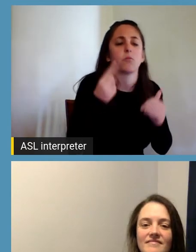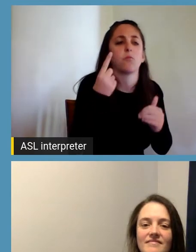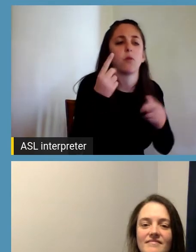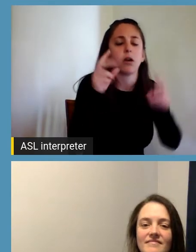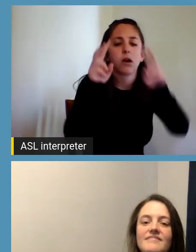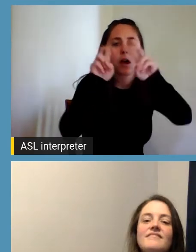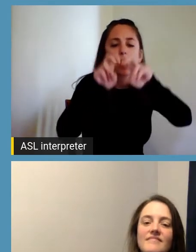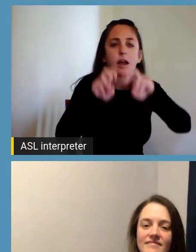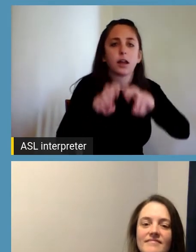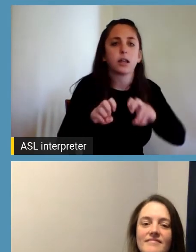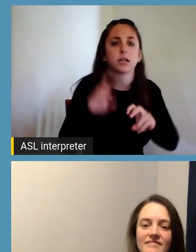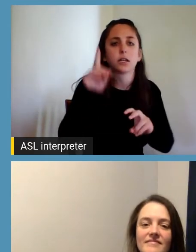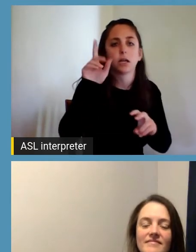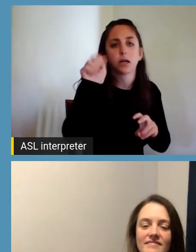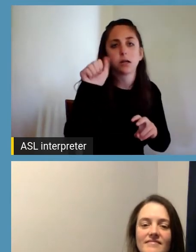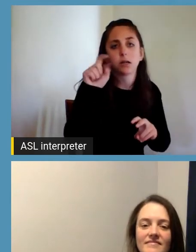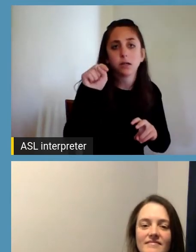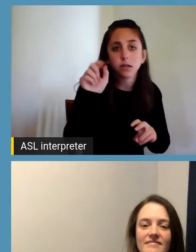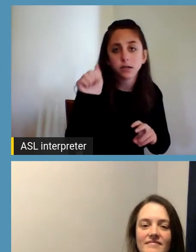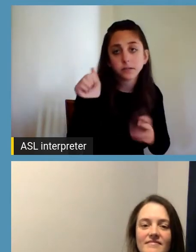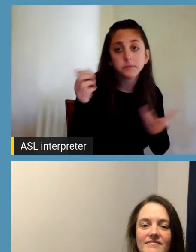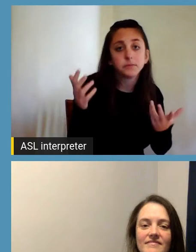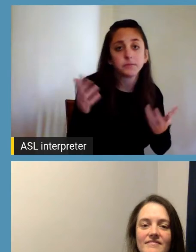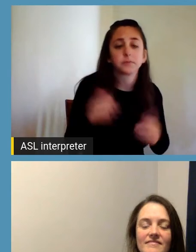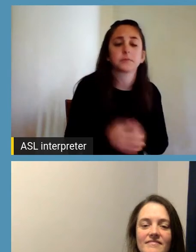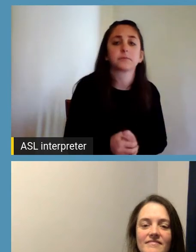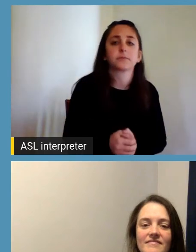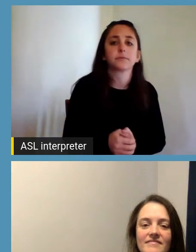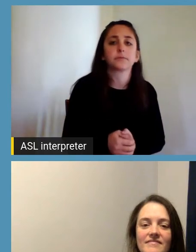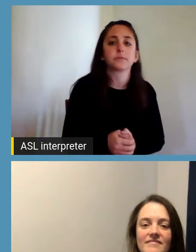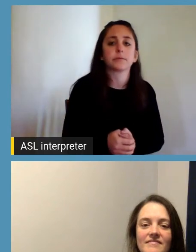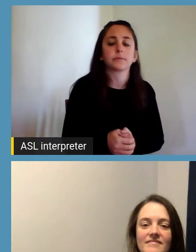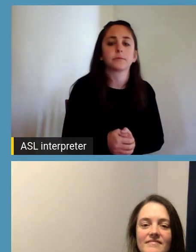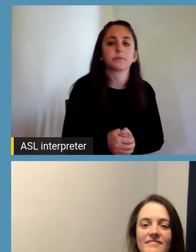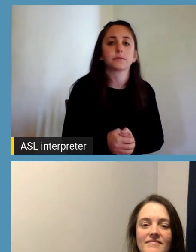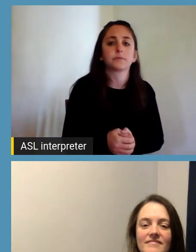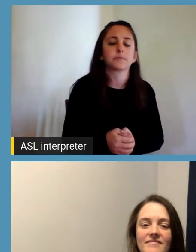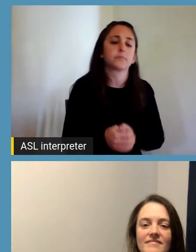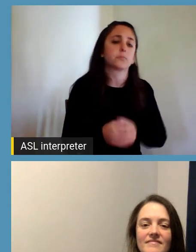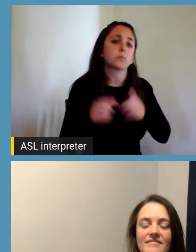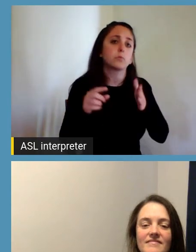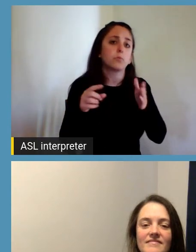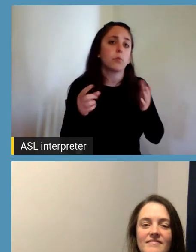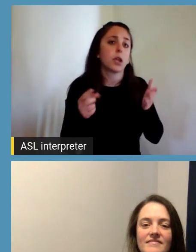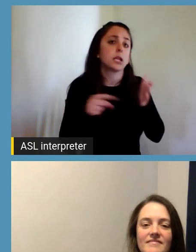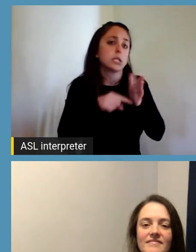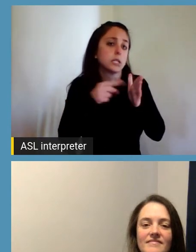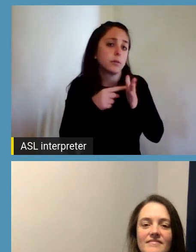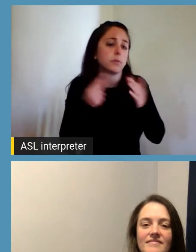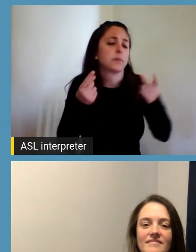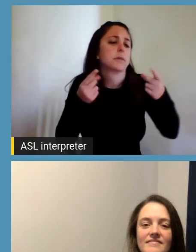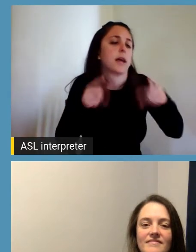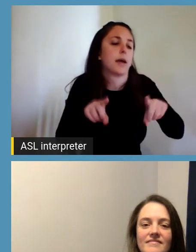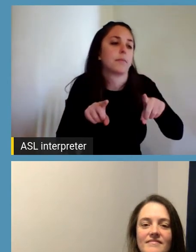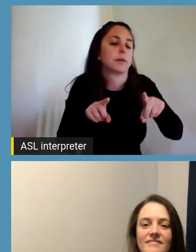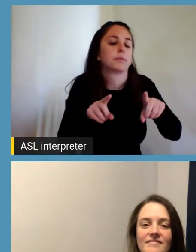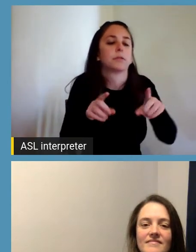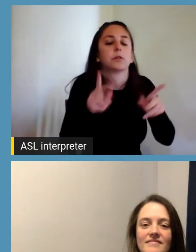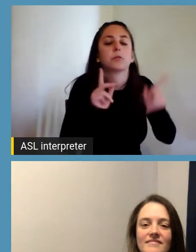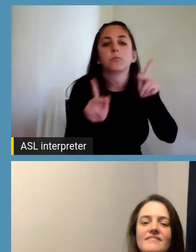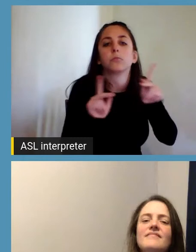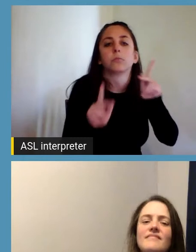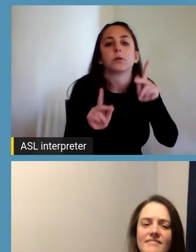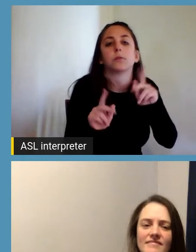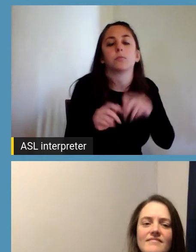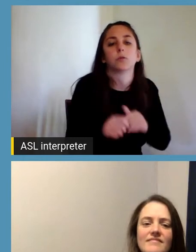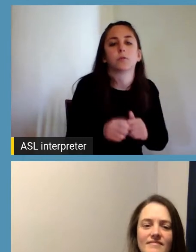analytics or something. And sometimes that happens where people come up with different conclusions.